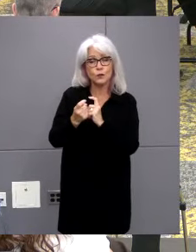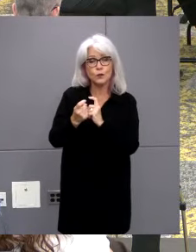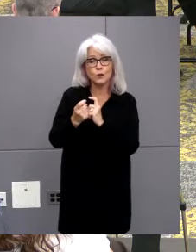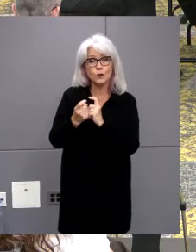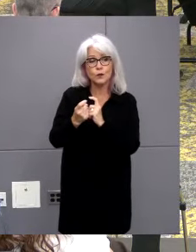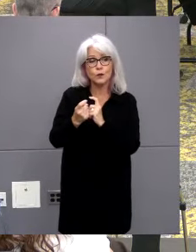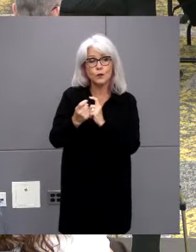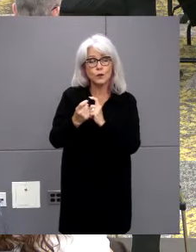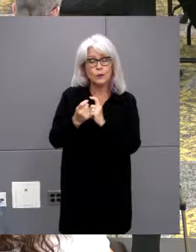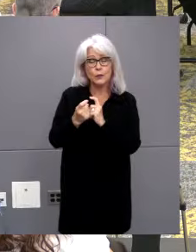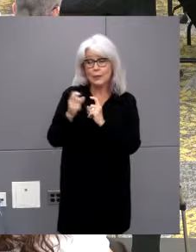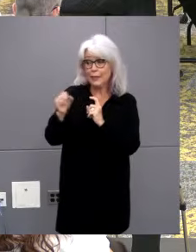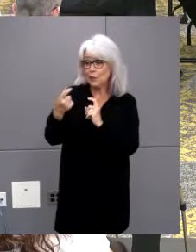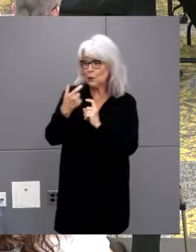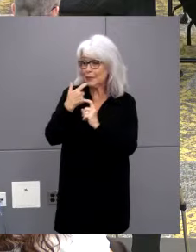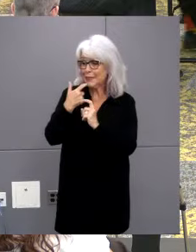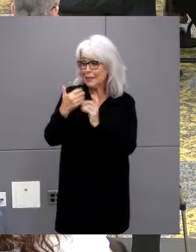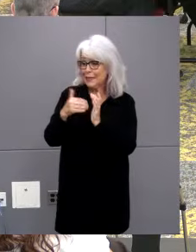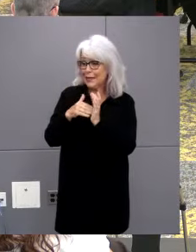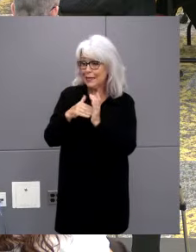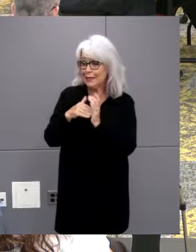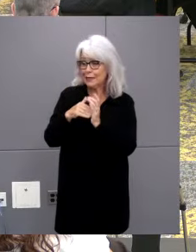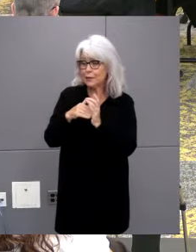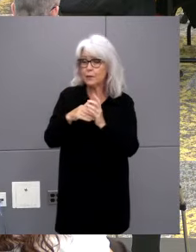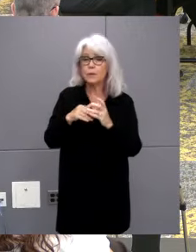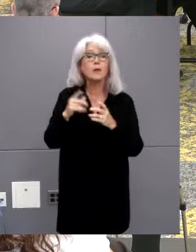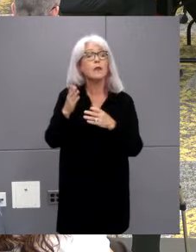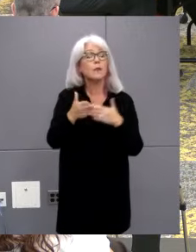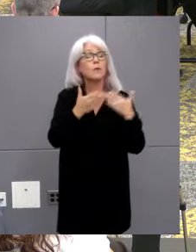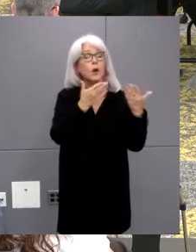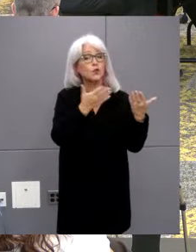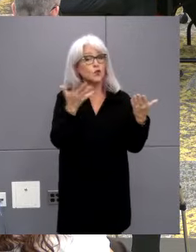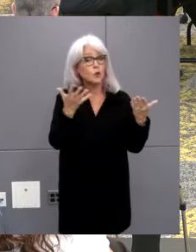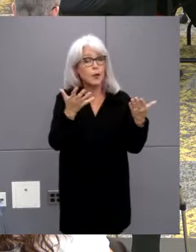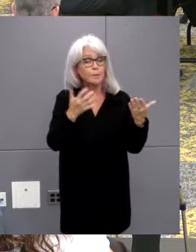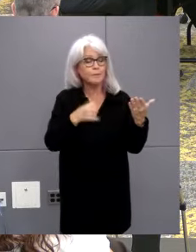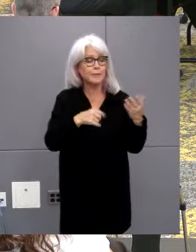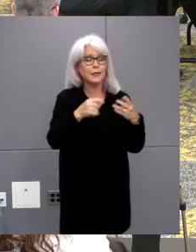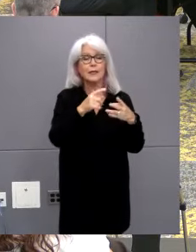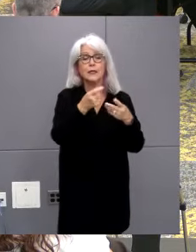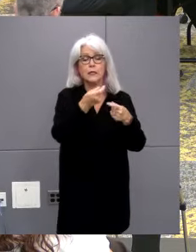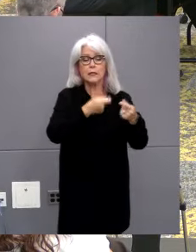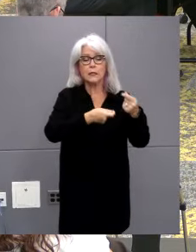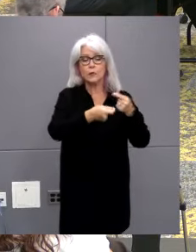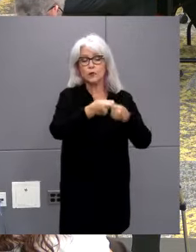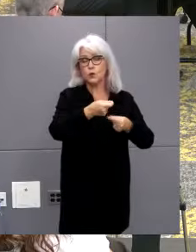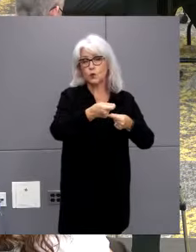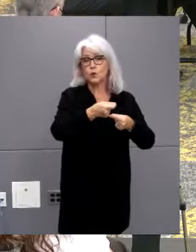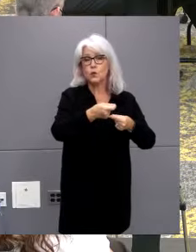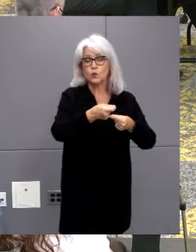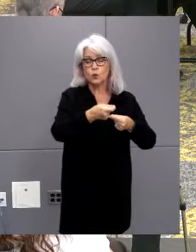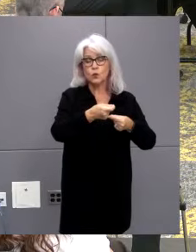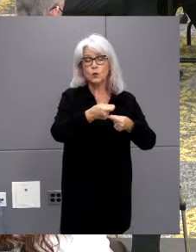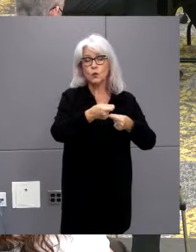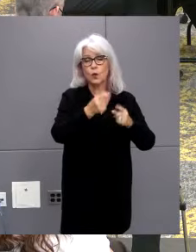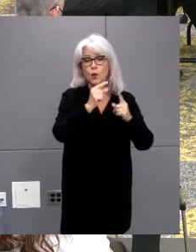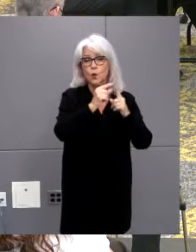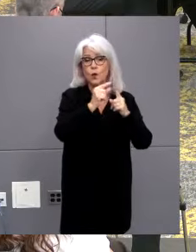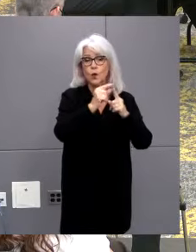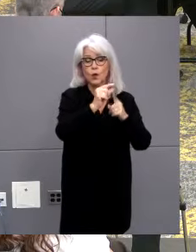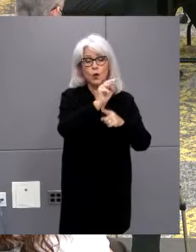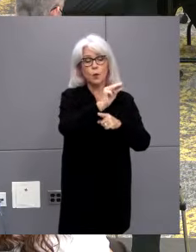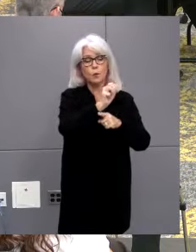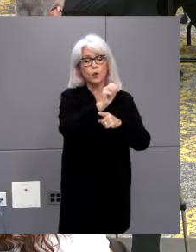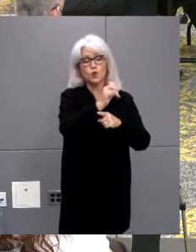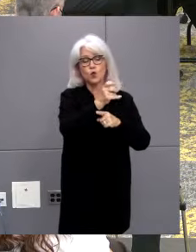want to repeat what the amendment is? The motion is to substitute the word